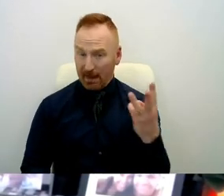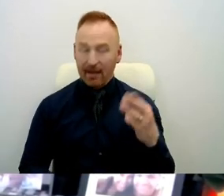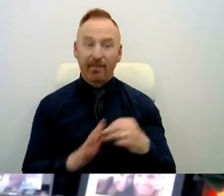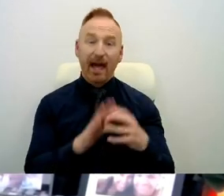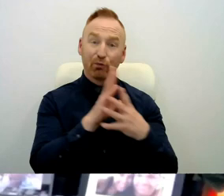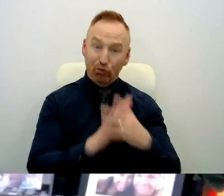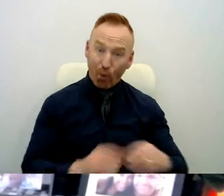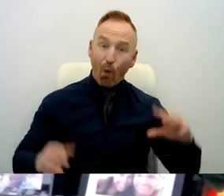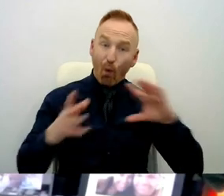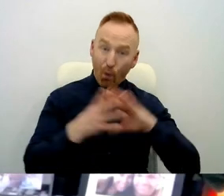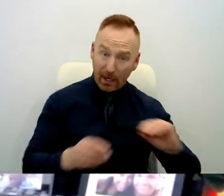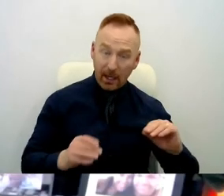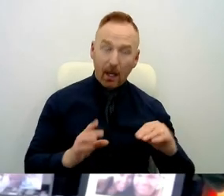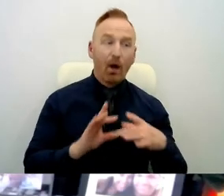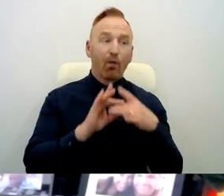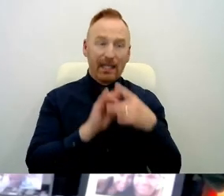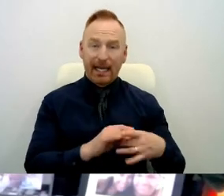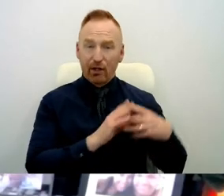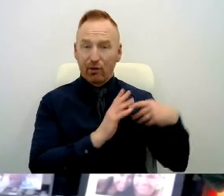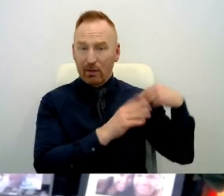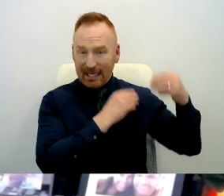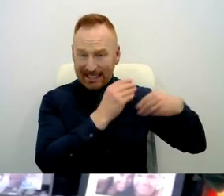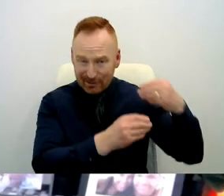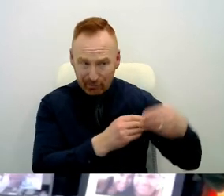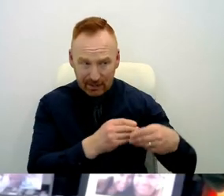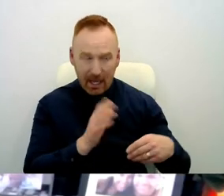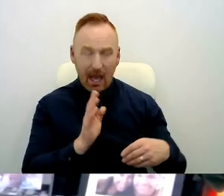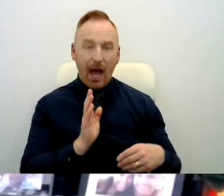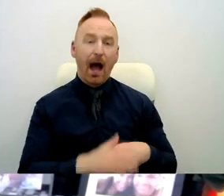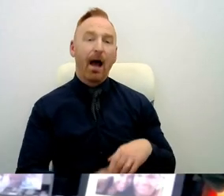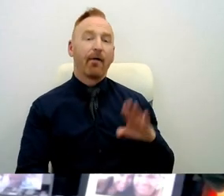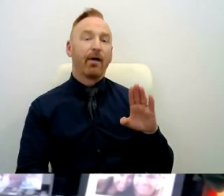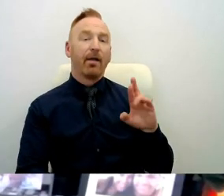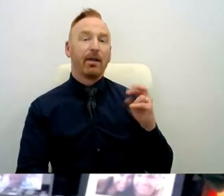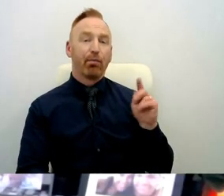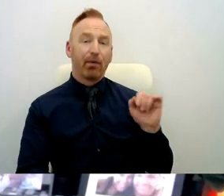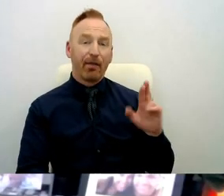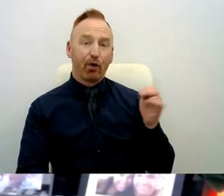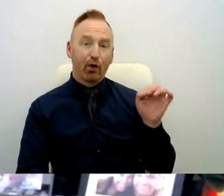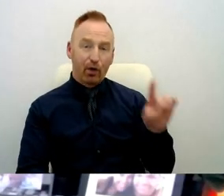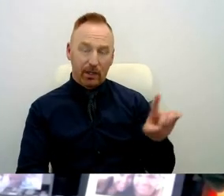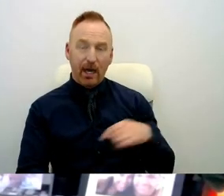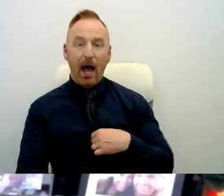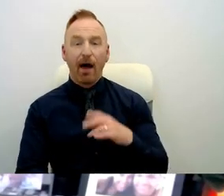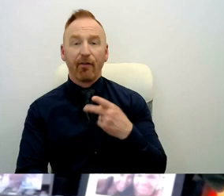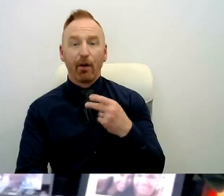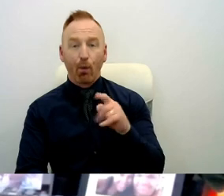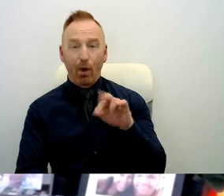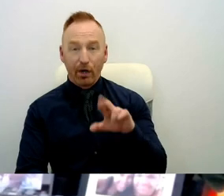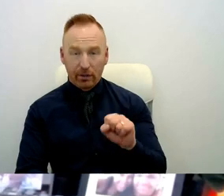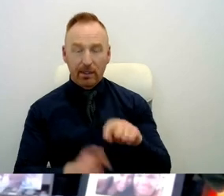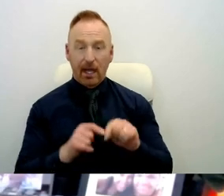legacy left for us by the Brotherhood of Sleeping Car Porters and the folks that